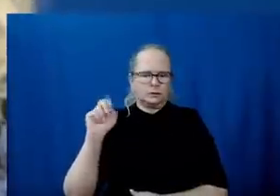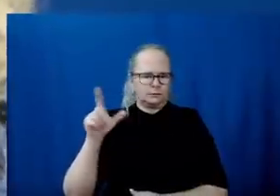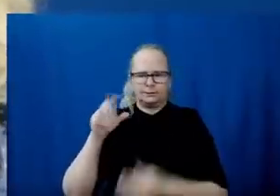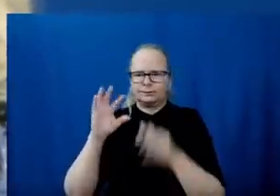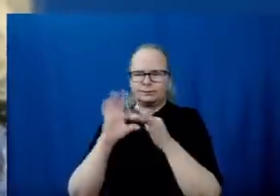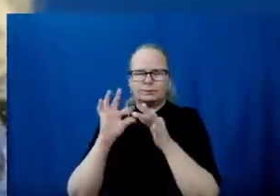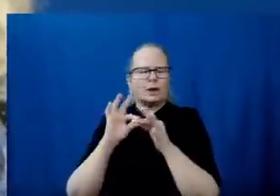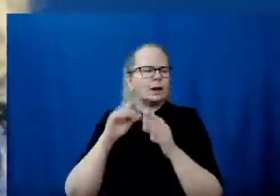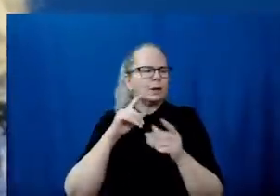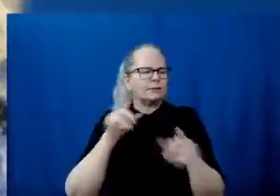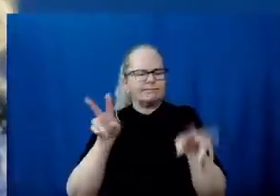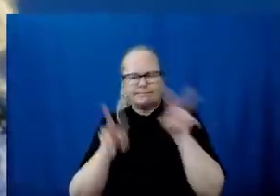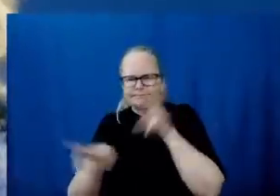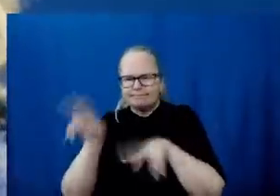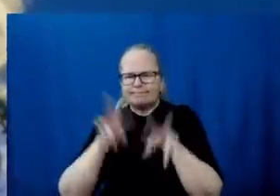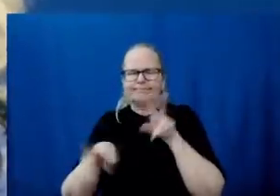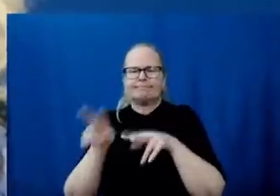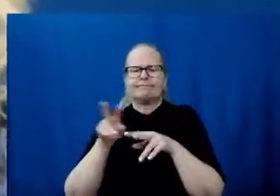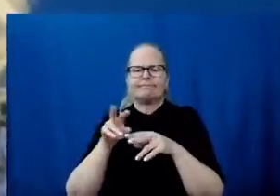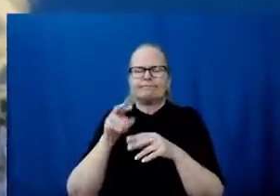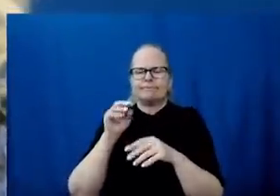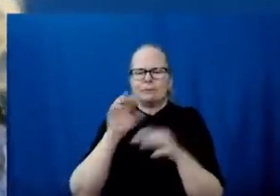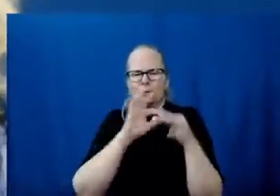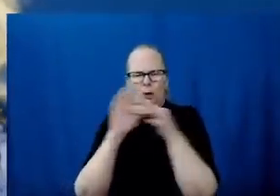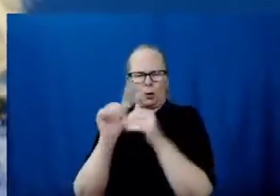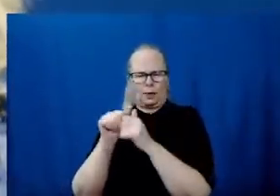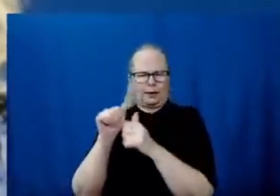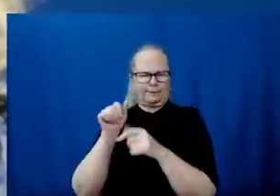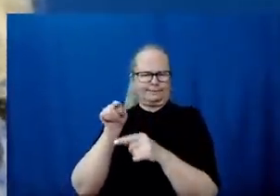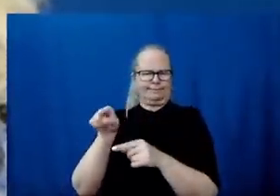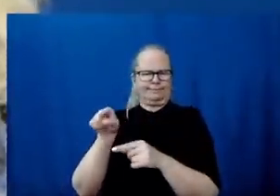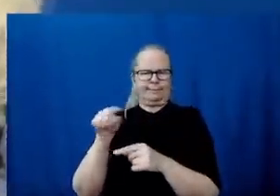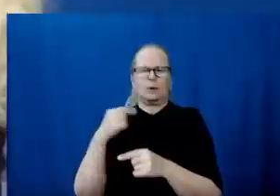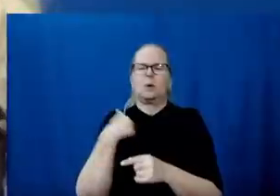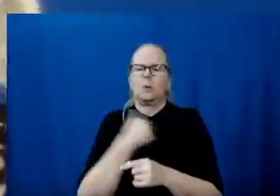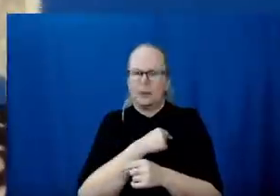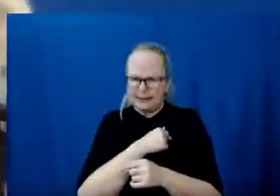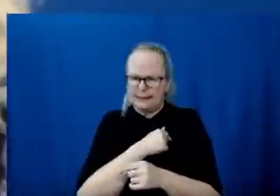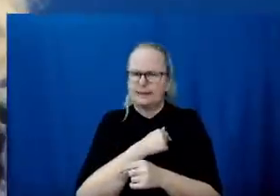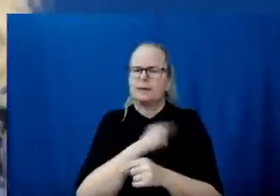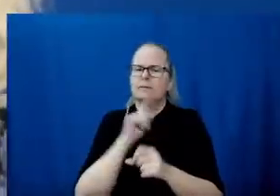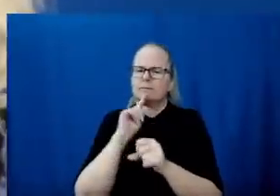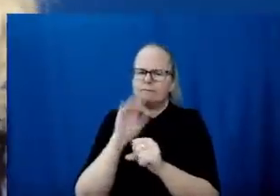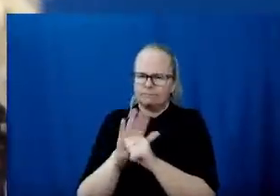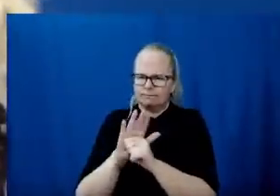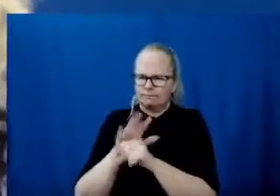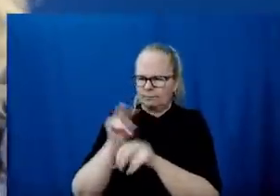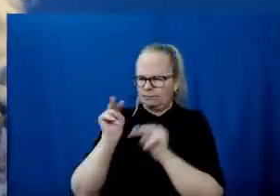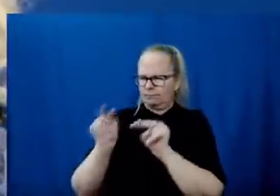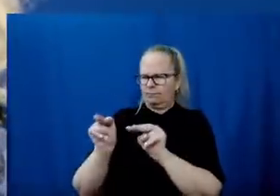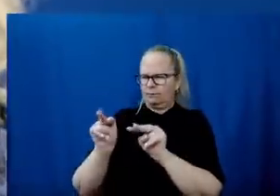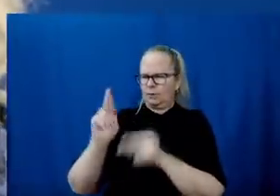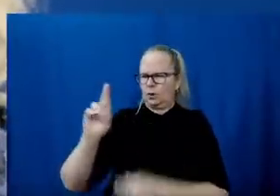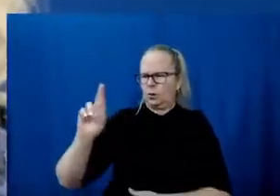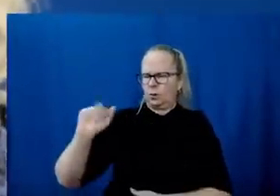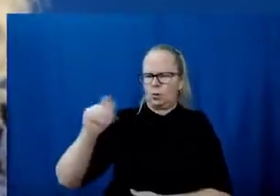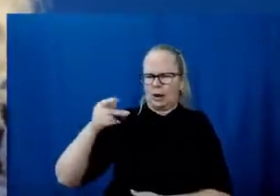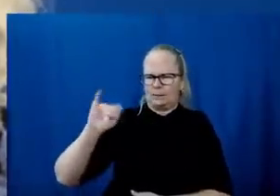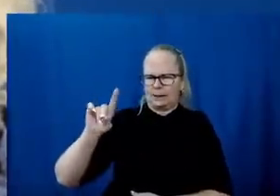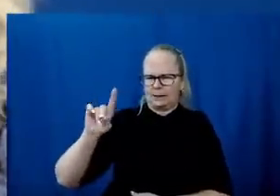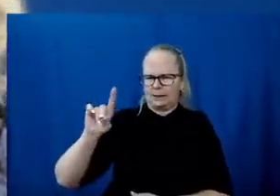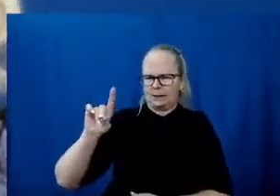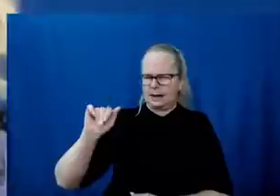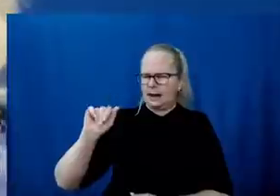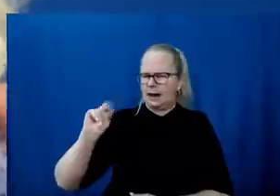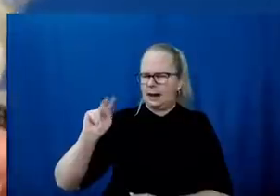at surveillance in Alberta as we continue to battle COVID-19. Previously, as Dr. Vipond had mentioned, we've dedicated time to rapid antigen